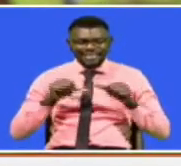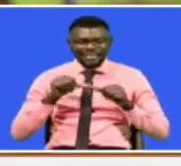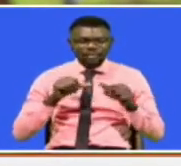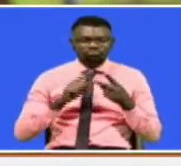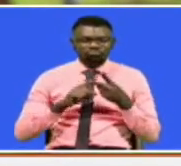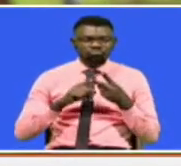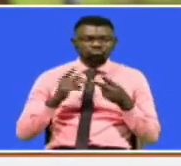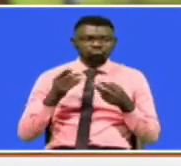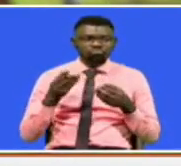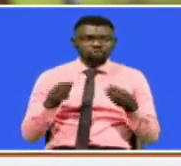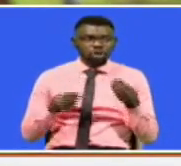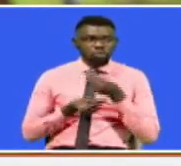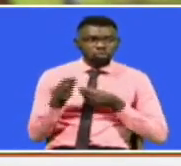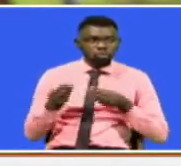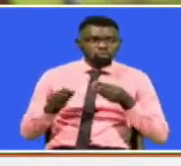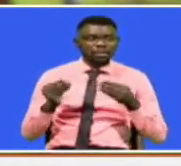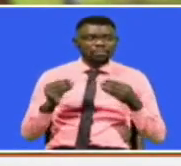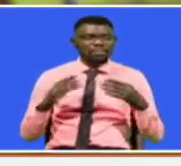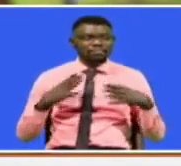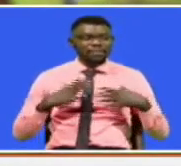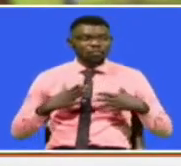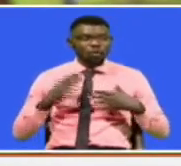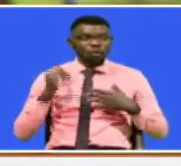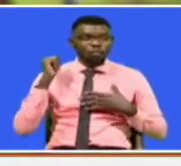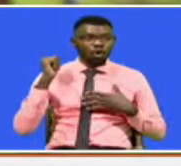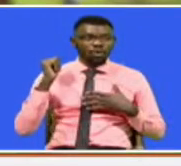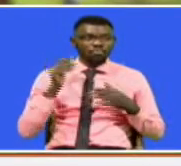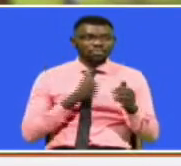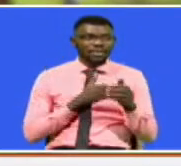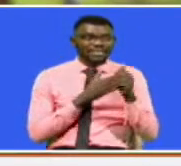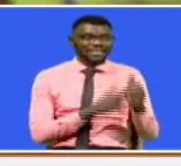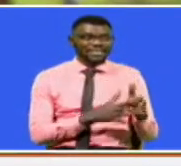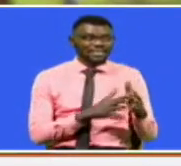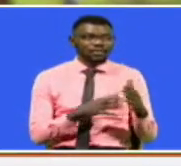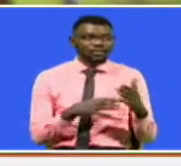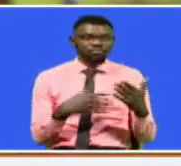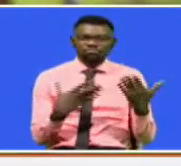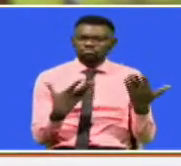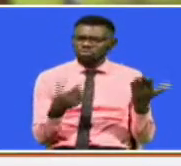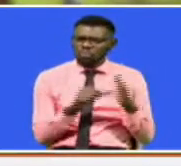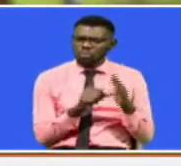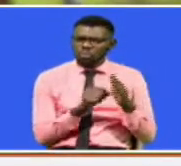economists, and political leaders are misdiagnosing the problem.